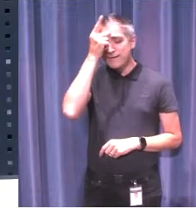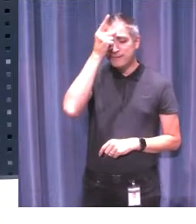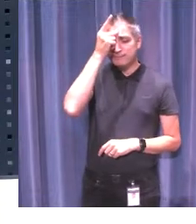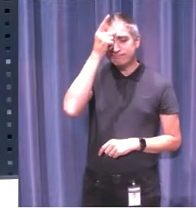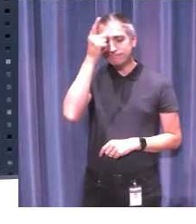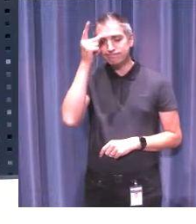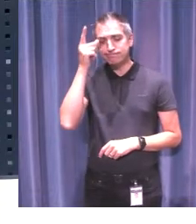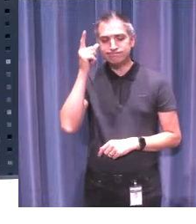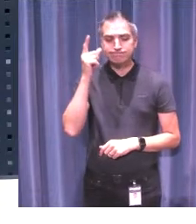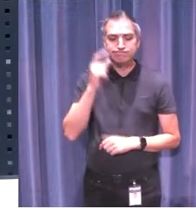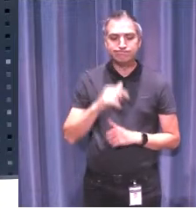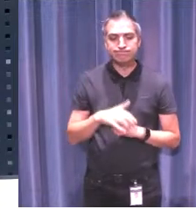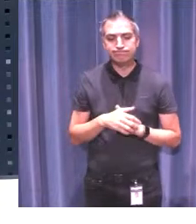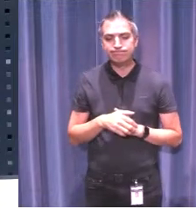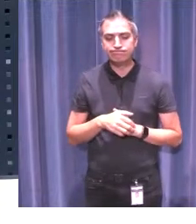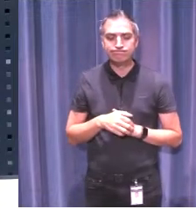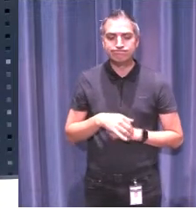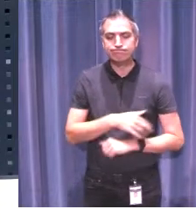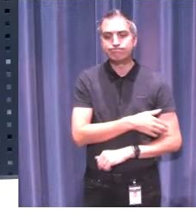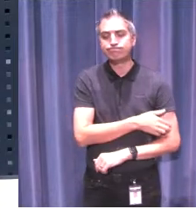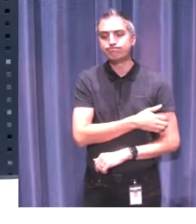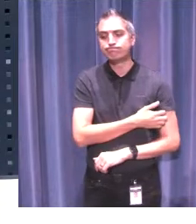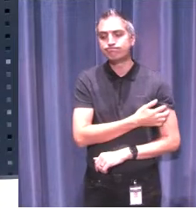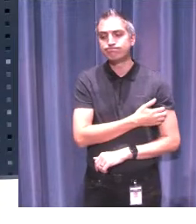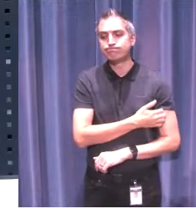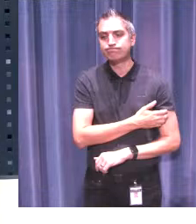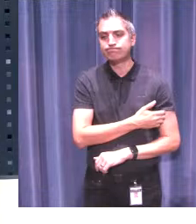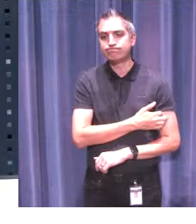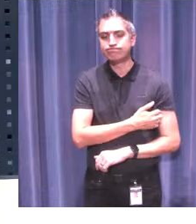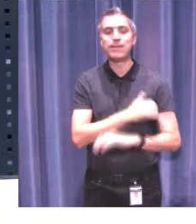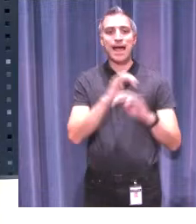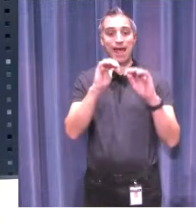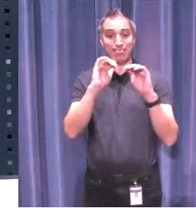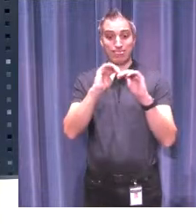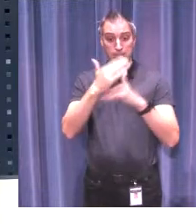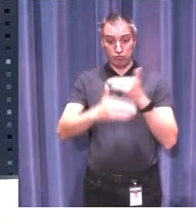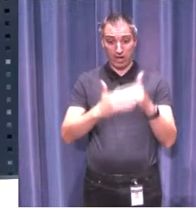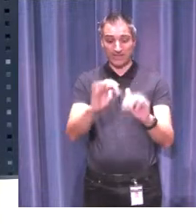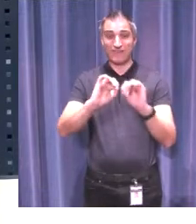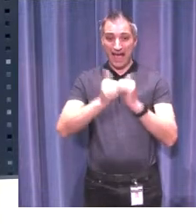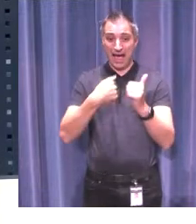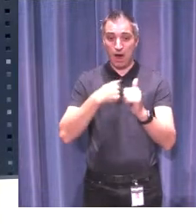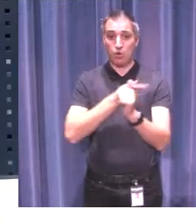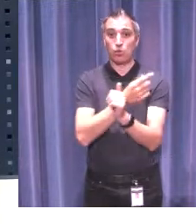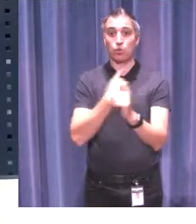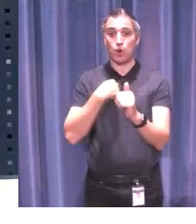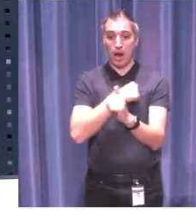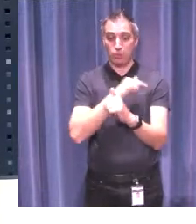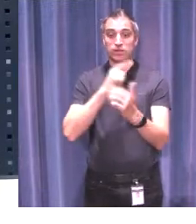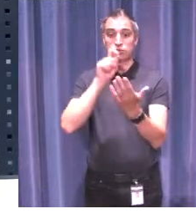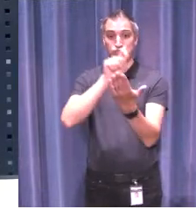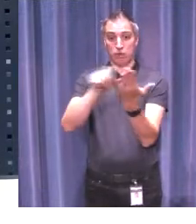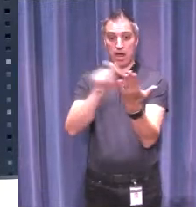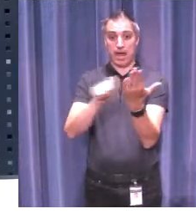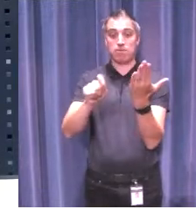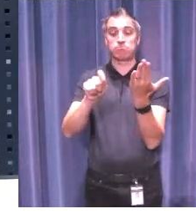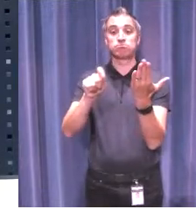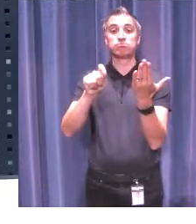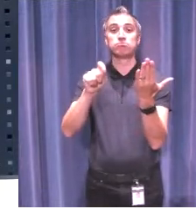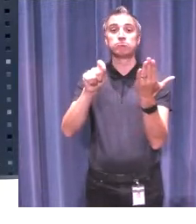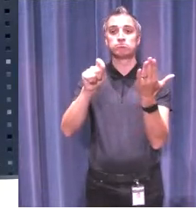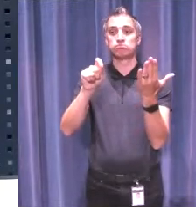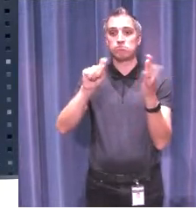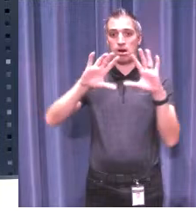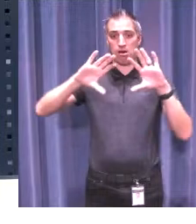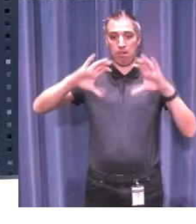not only the process that goes to securing a collective bargaining agreement, but understanding, and this is